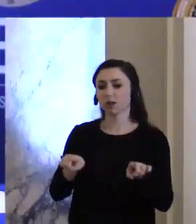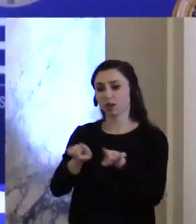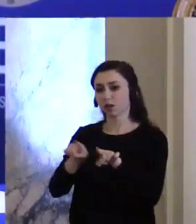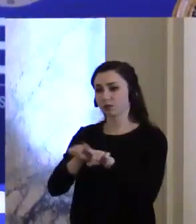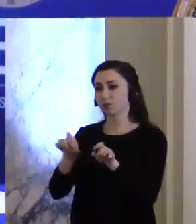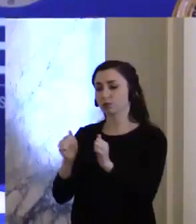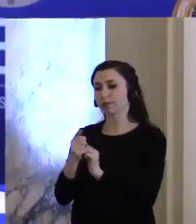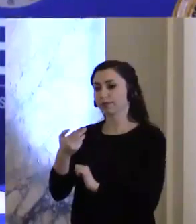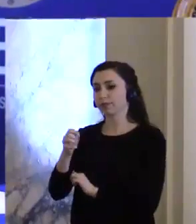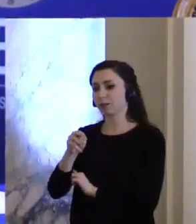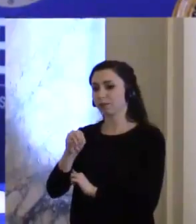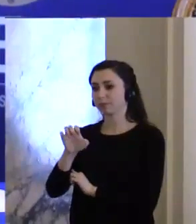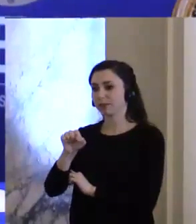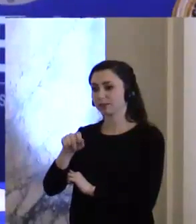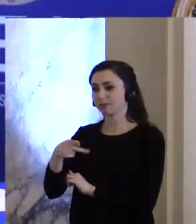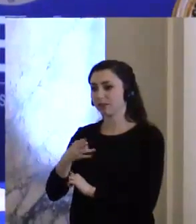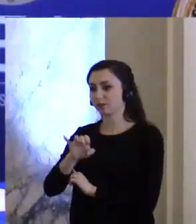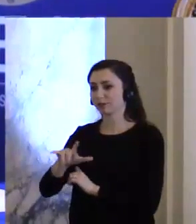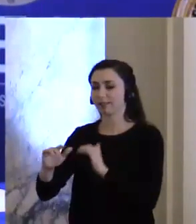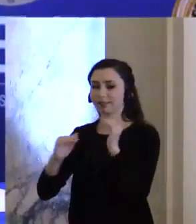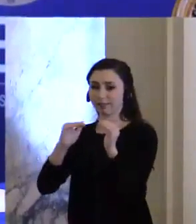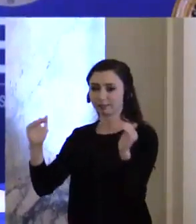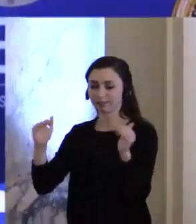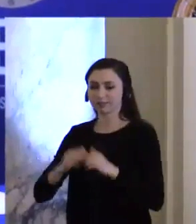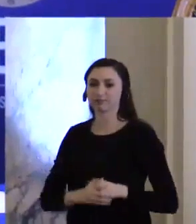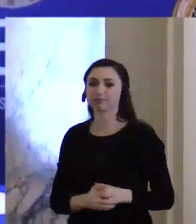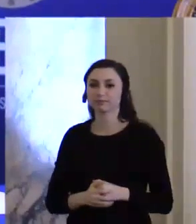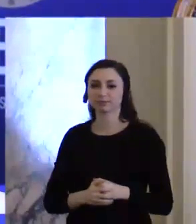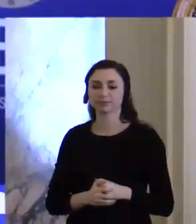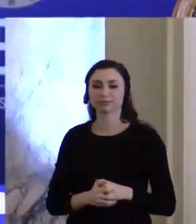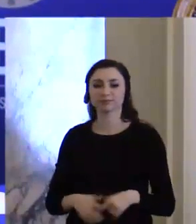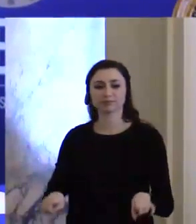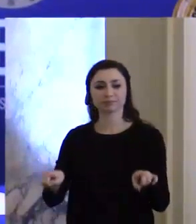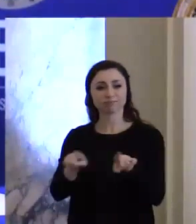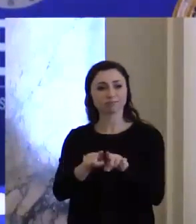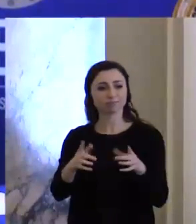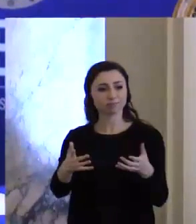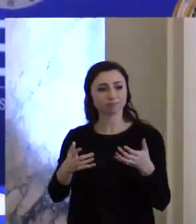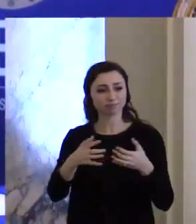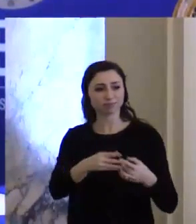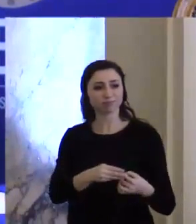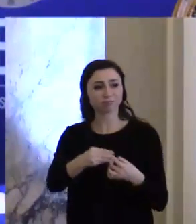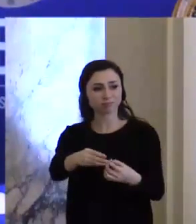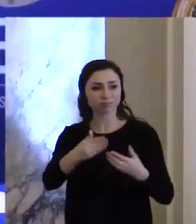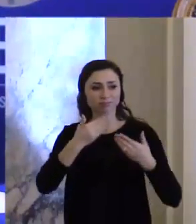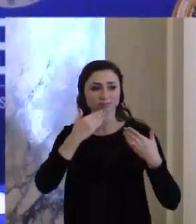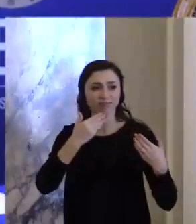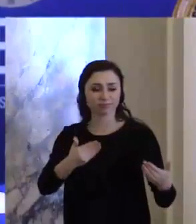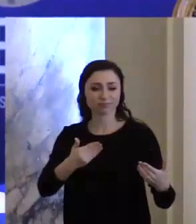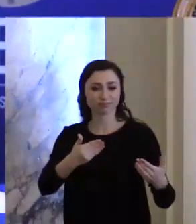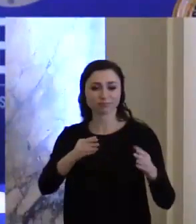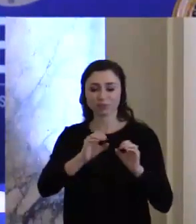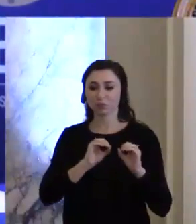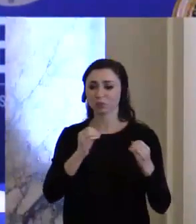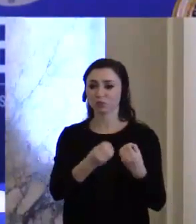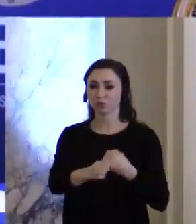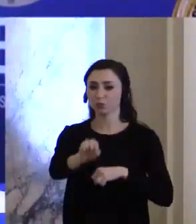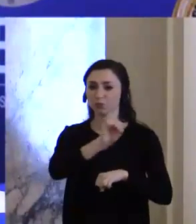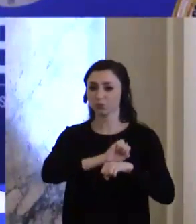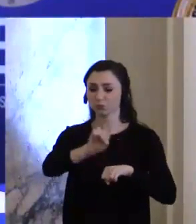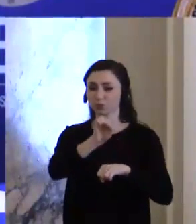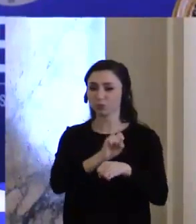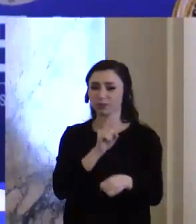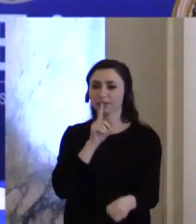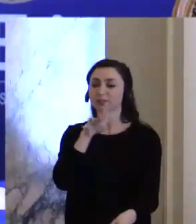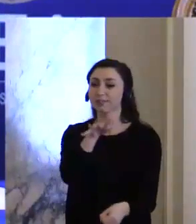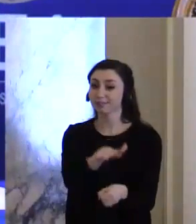hemispheric level. I hereby also extend a special thank you to those organizations whose work and